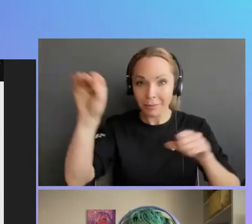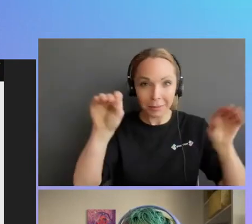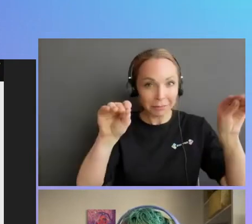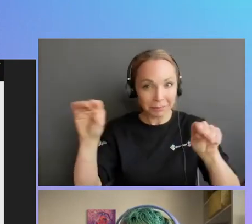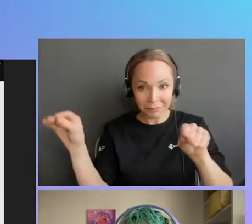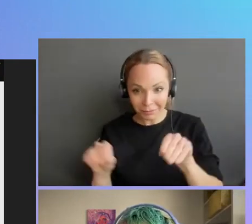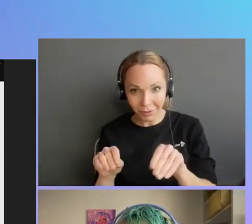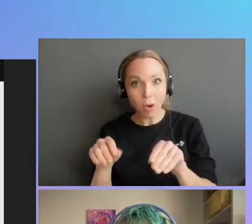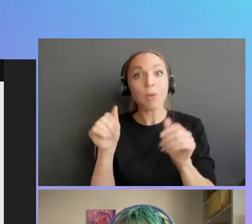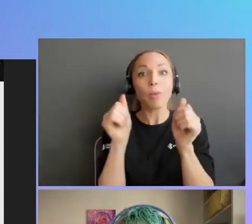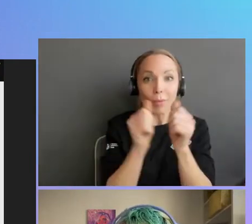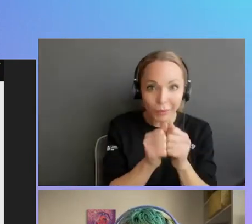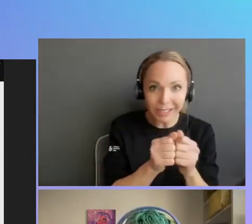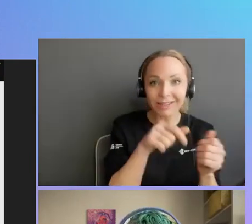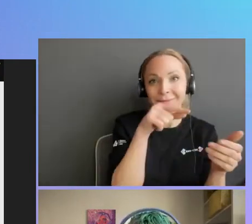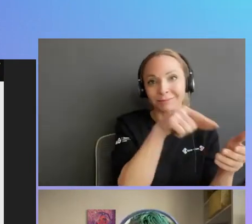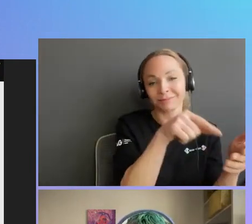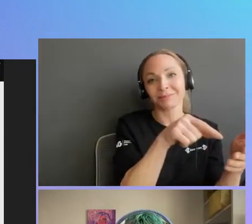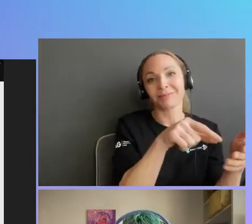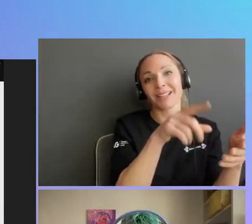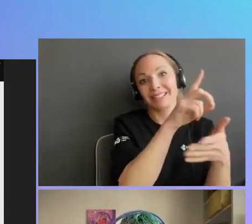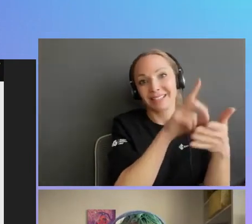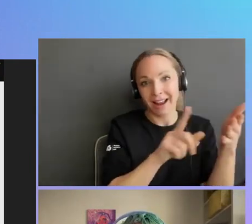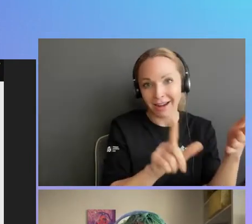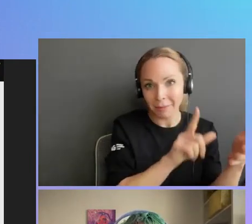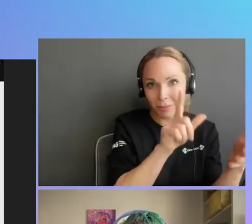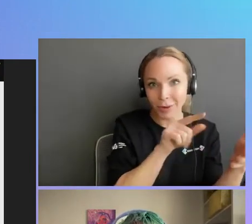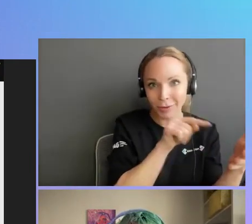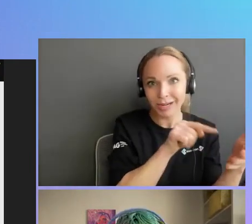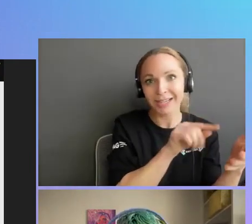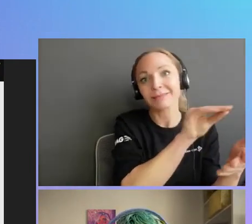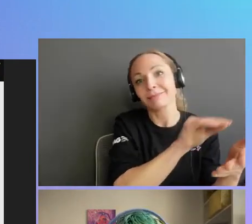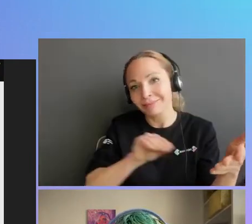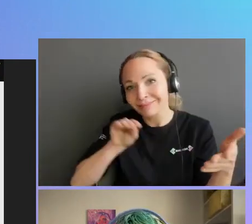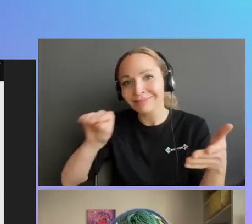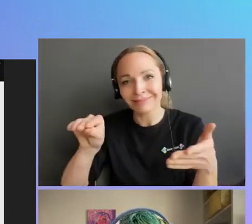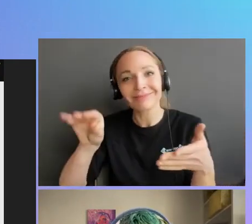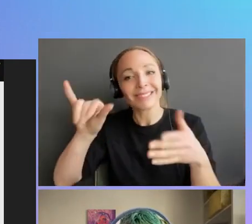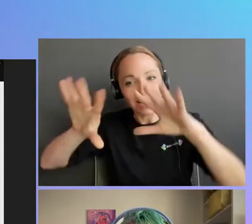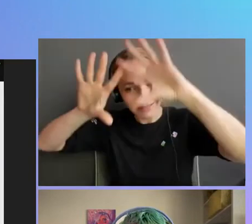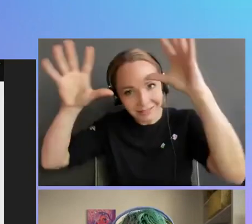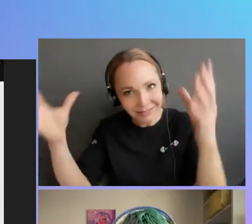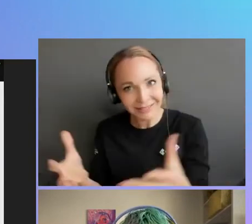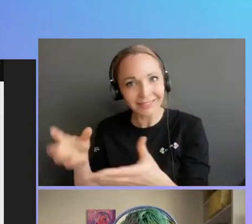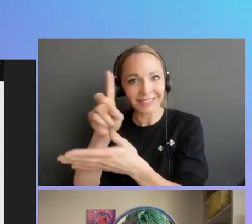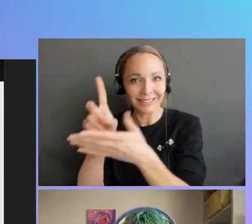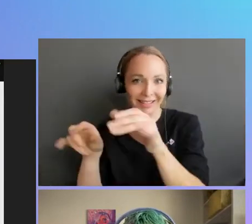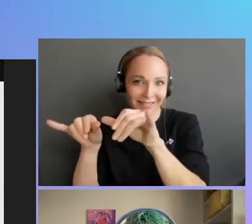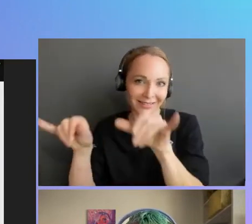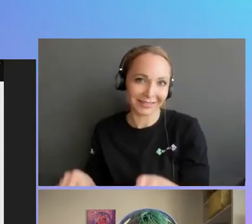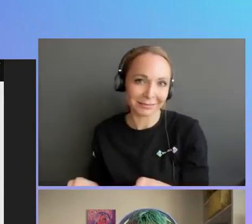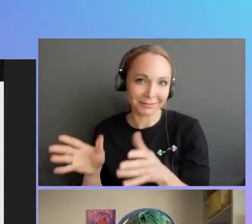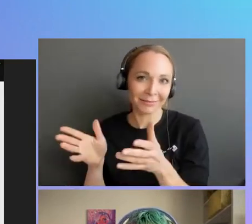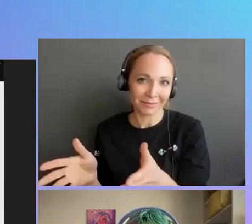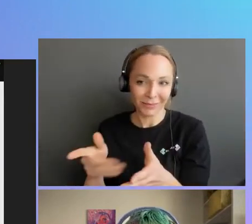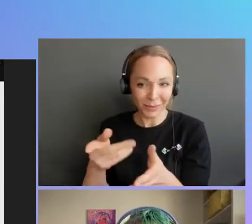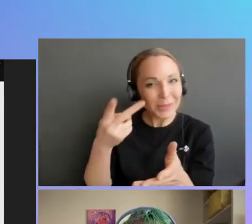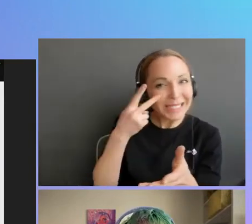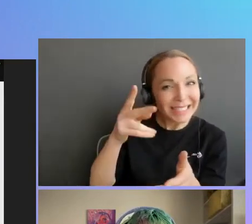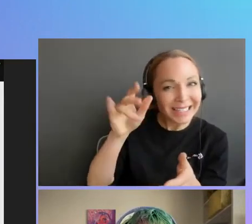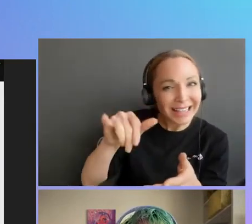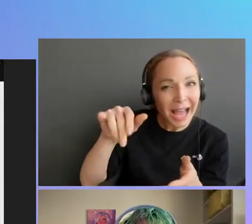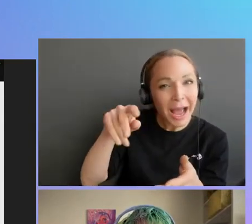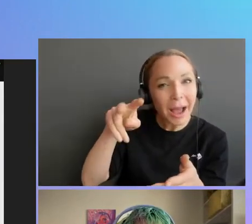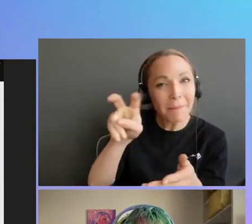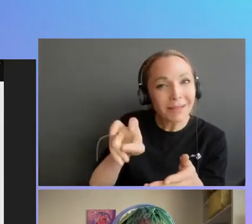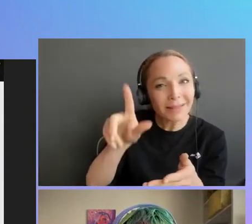I do have an image of a puzzle piece looking like it's about to fit into 3 other puzzle pieces to show that a component library is